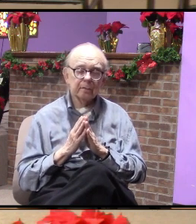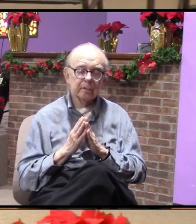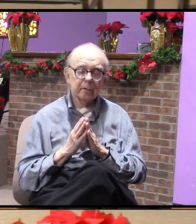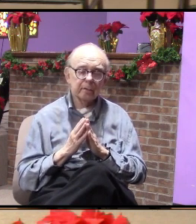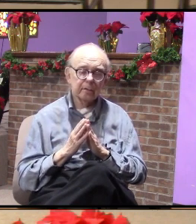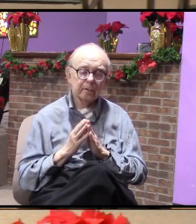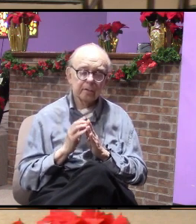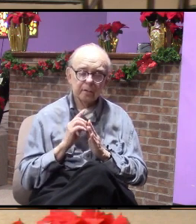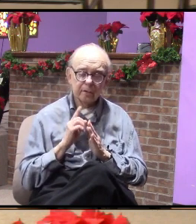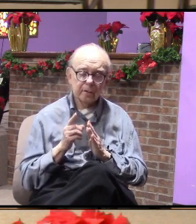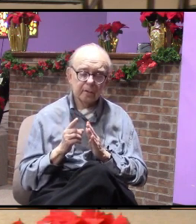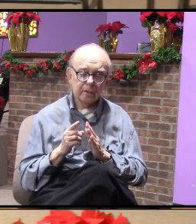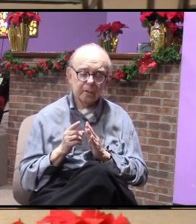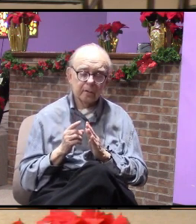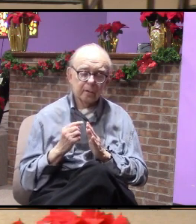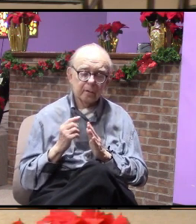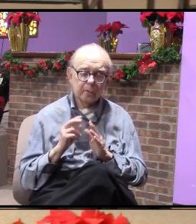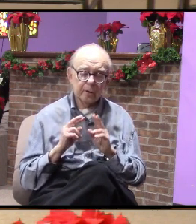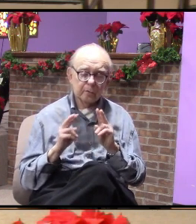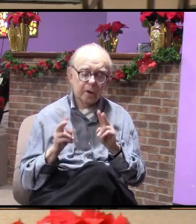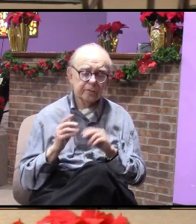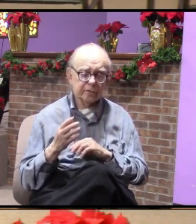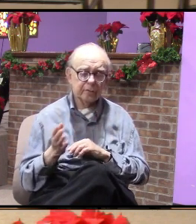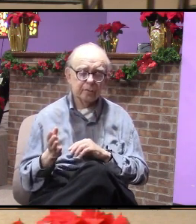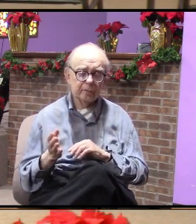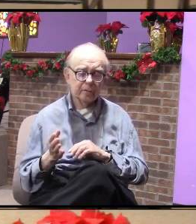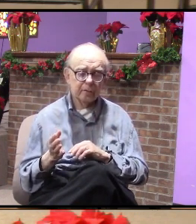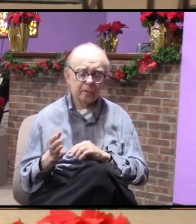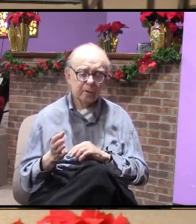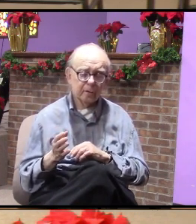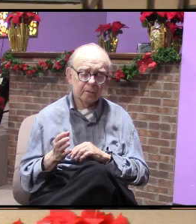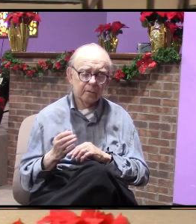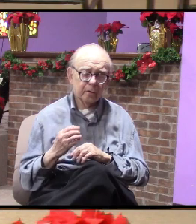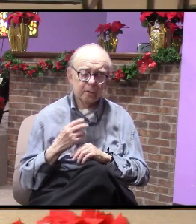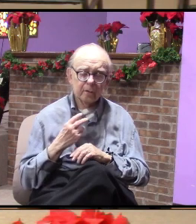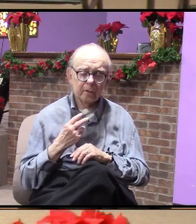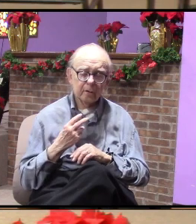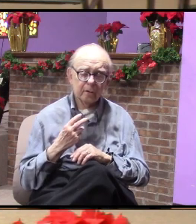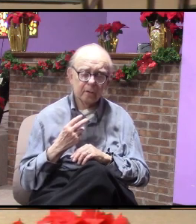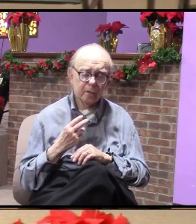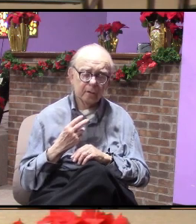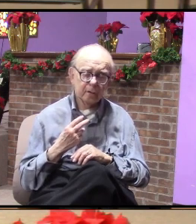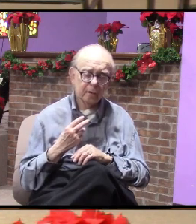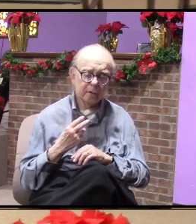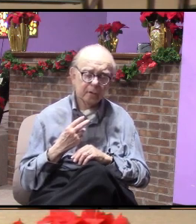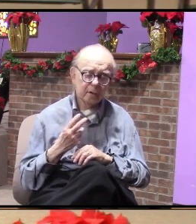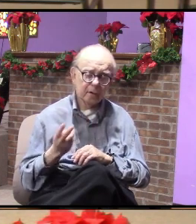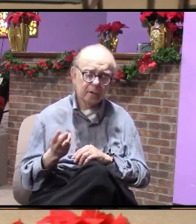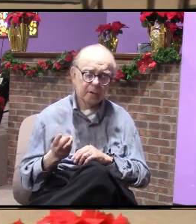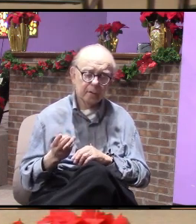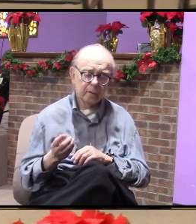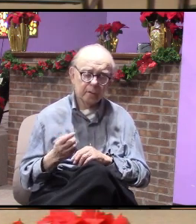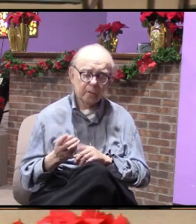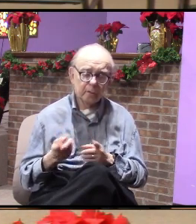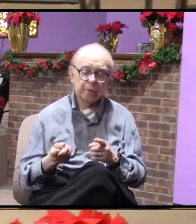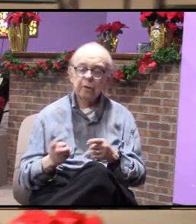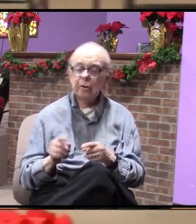As a matter of fact, we've kind of watched you. And we've watched when you've come